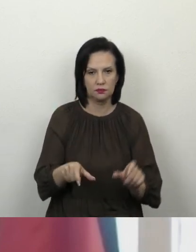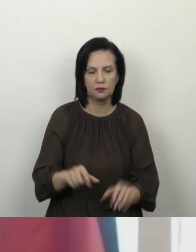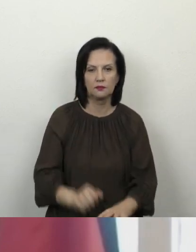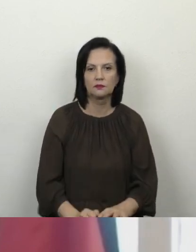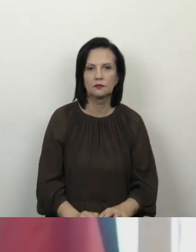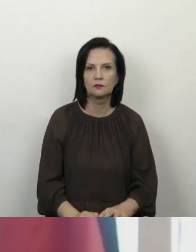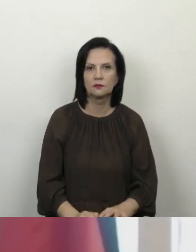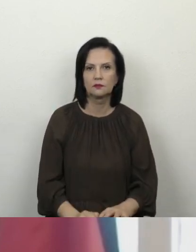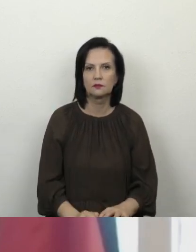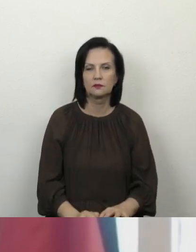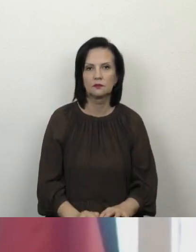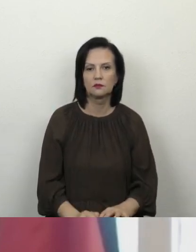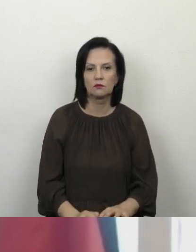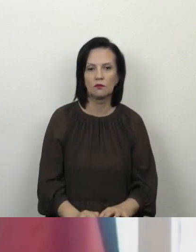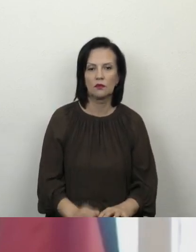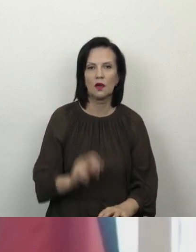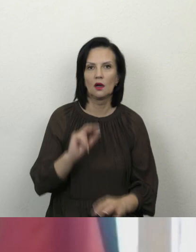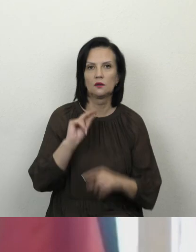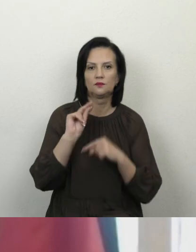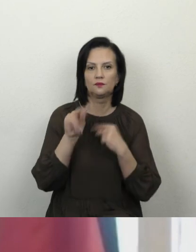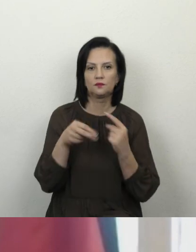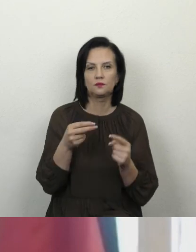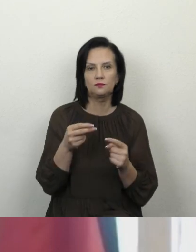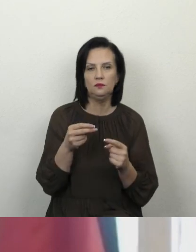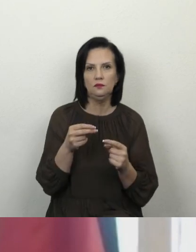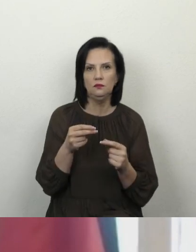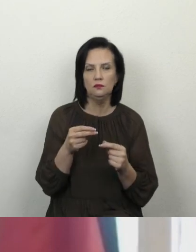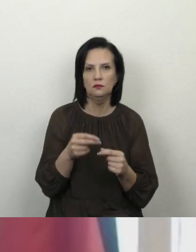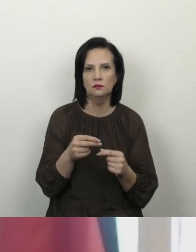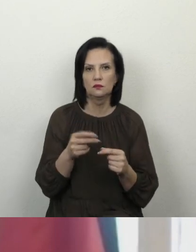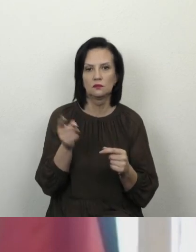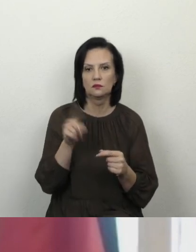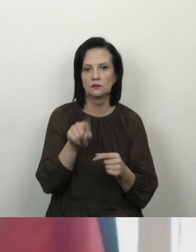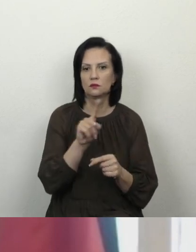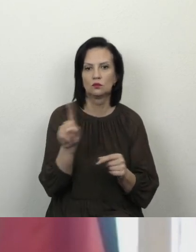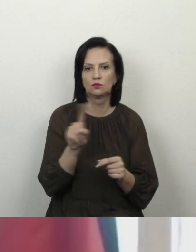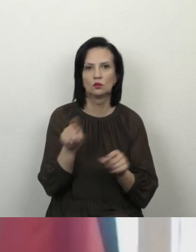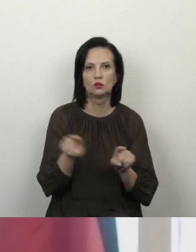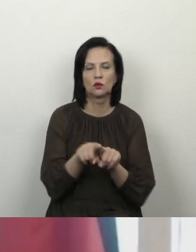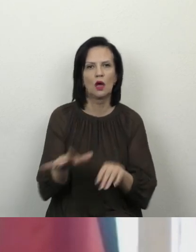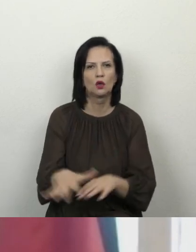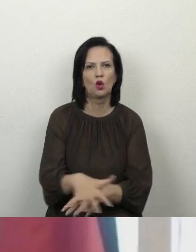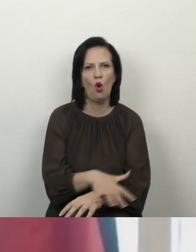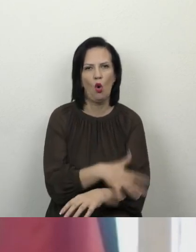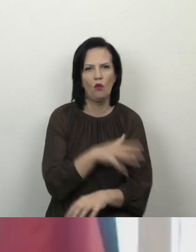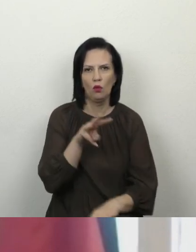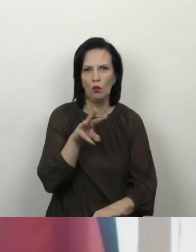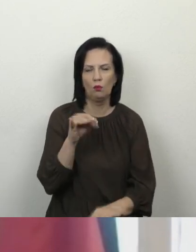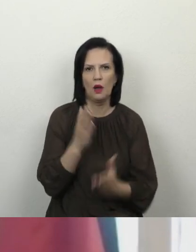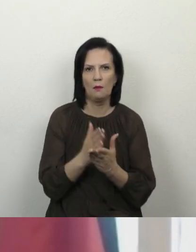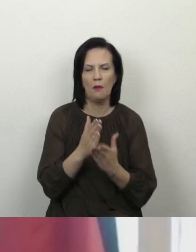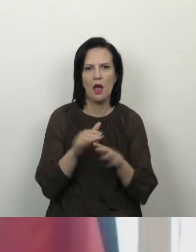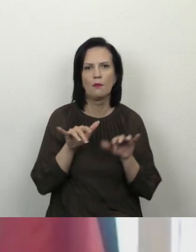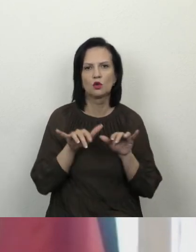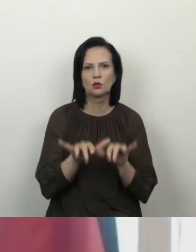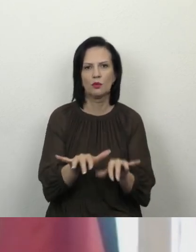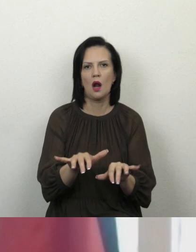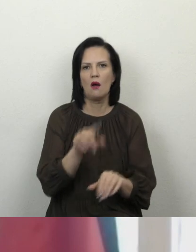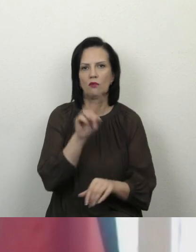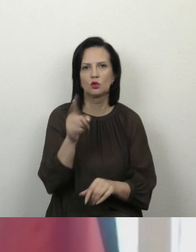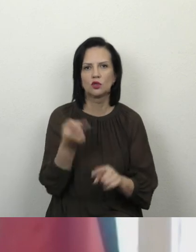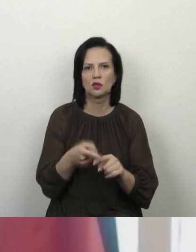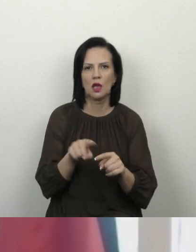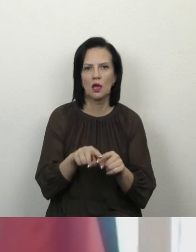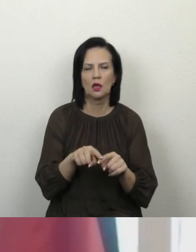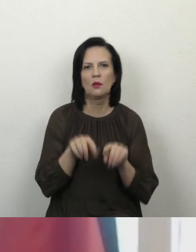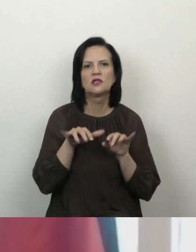this long time we are dealing with such cases, with such electoral cases,